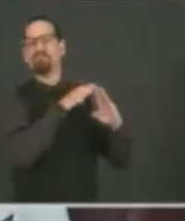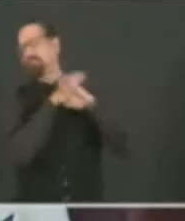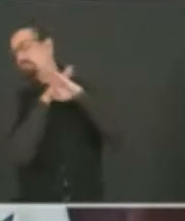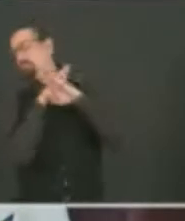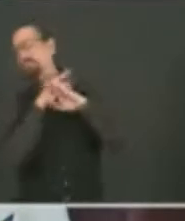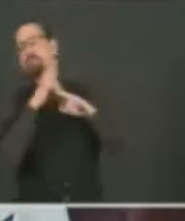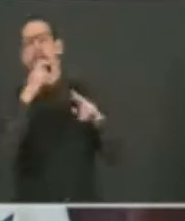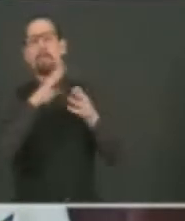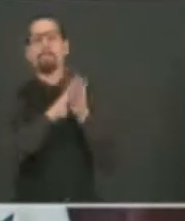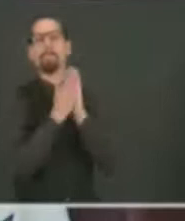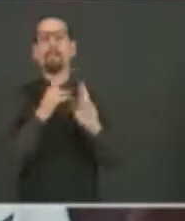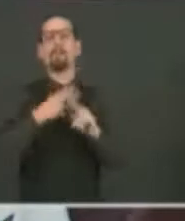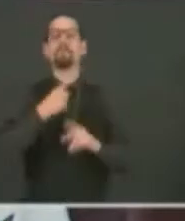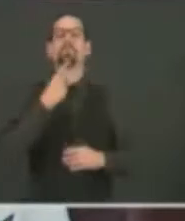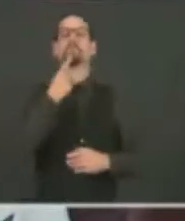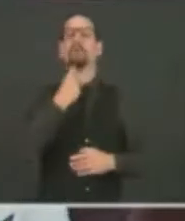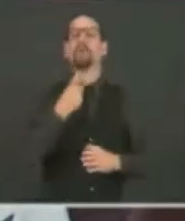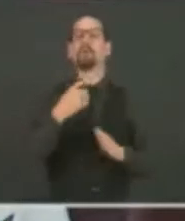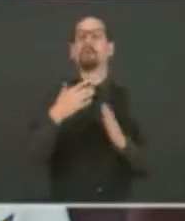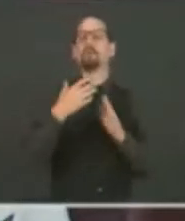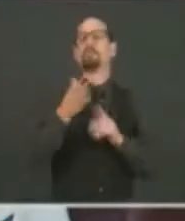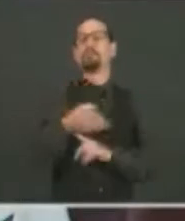for those two states.